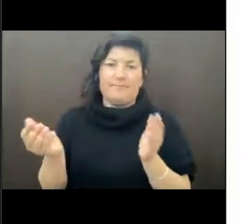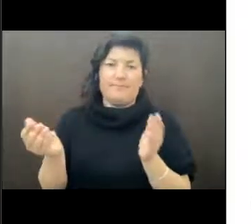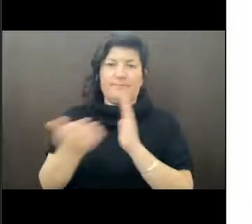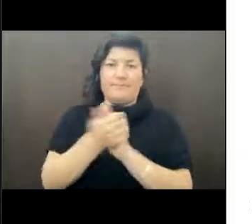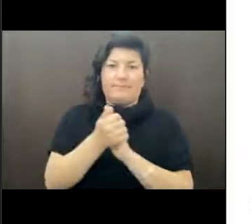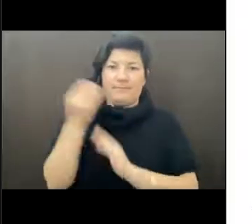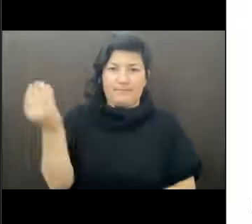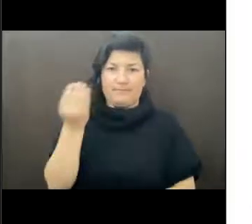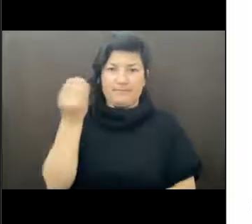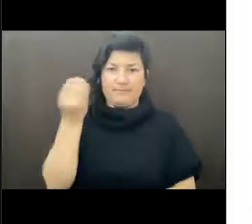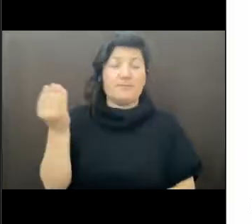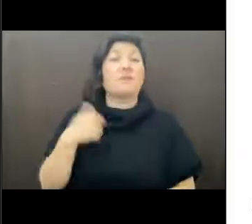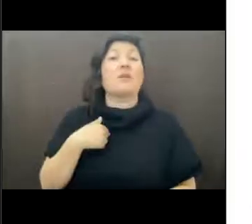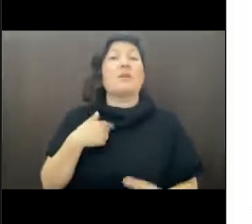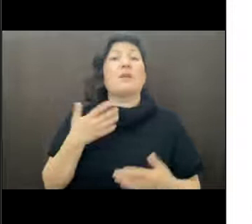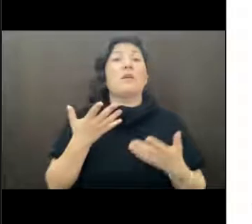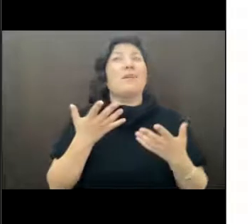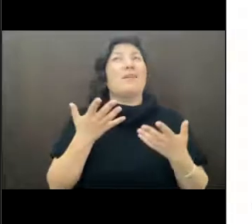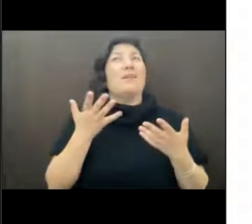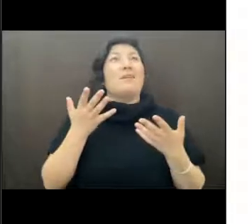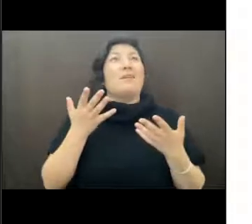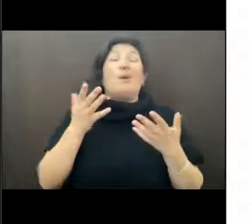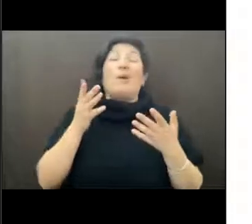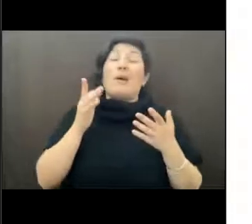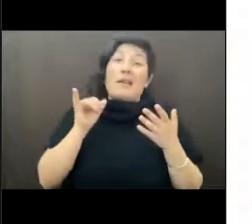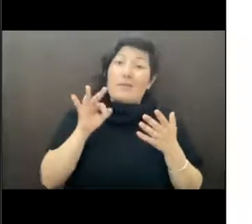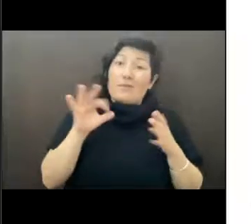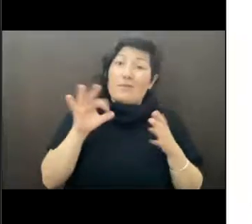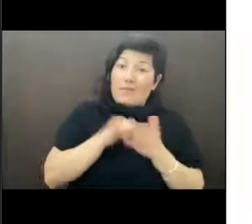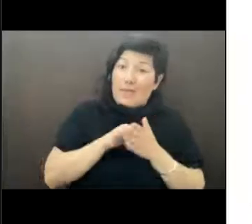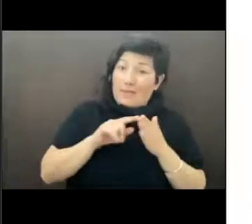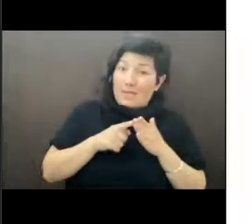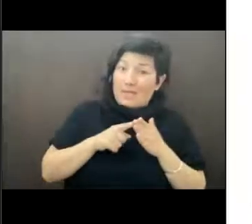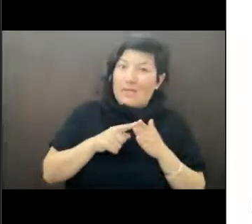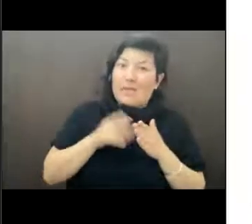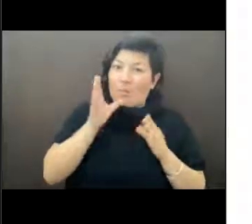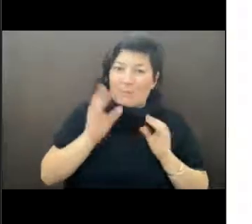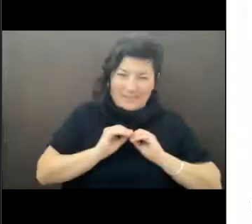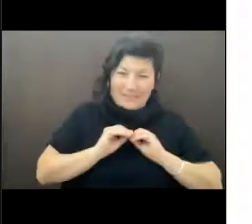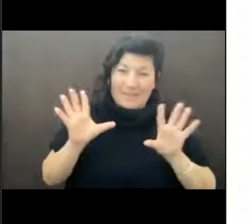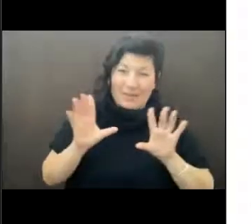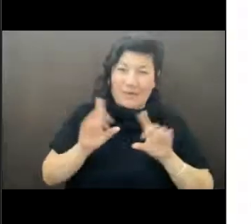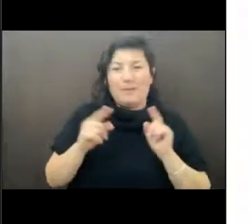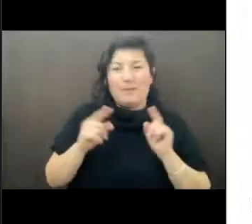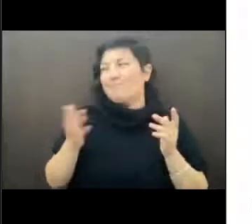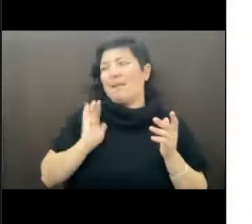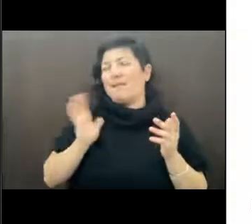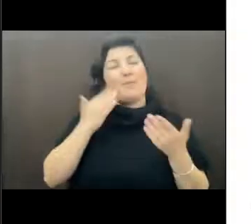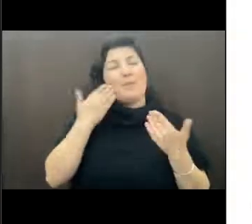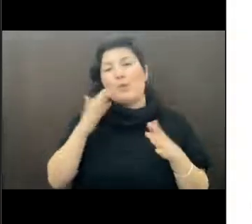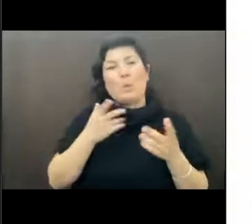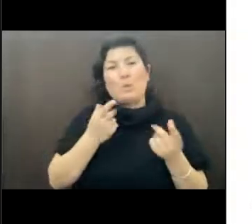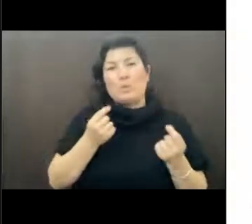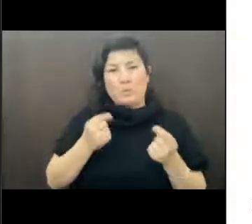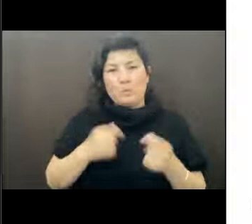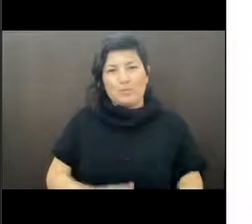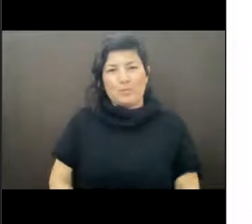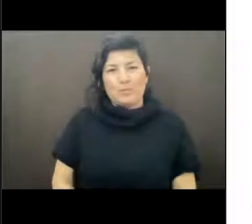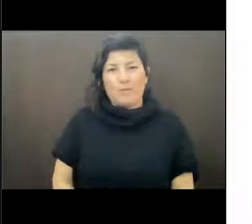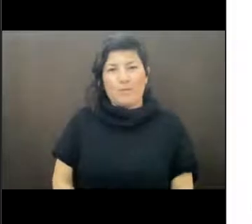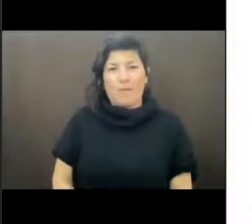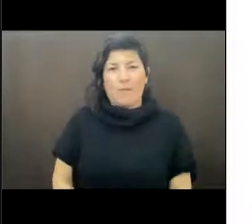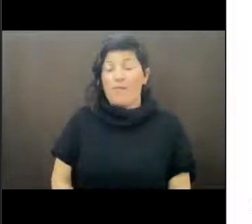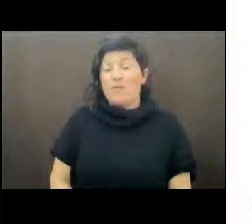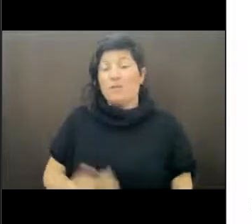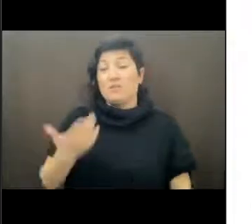clearer for us. But like I said, it wasn't clear to us then what we should have been doing. And so we just didn't